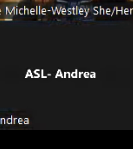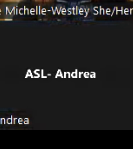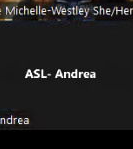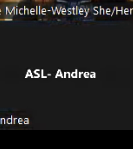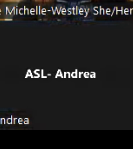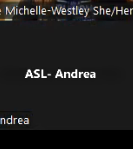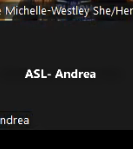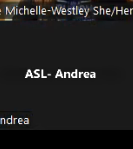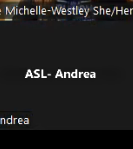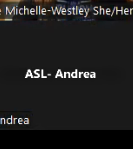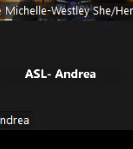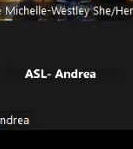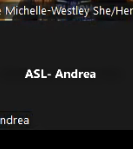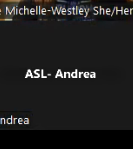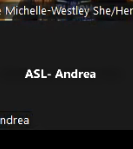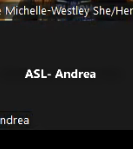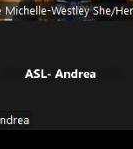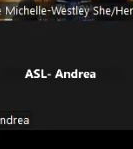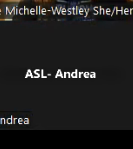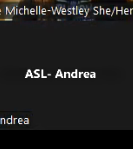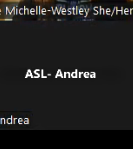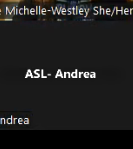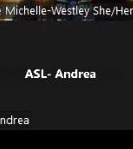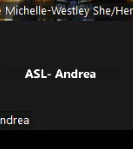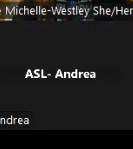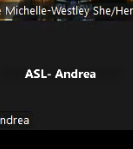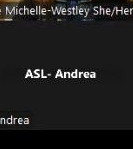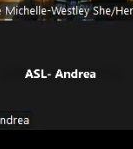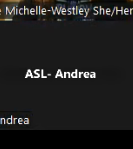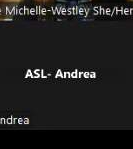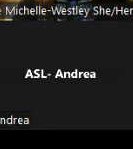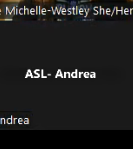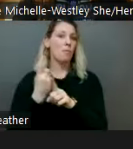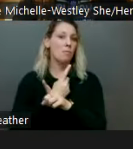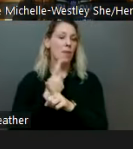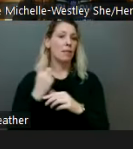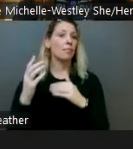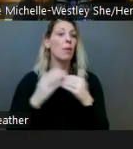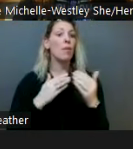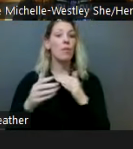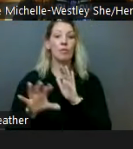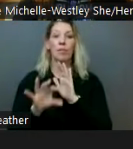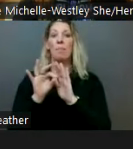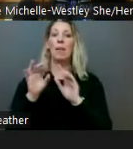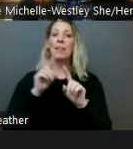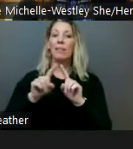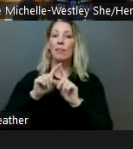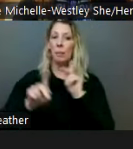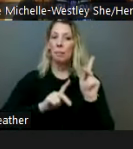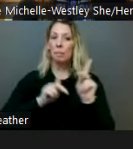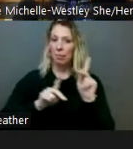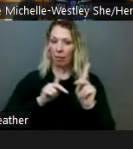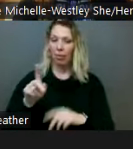experience, race, gender, and other factors, including, if appropriate, whether members are nominated by different people or entities,